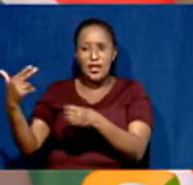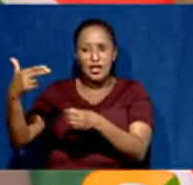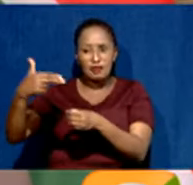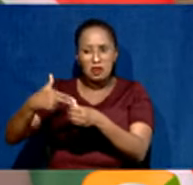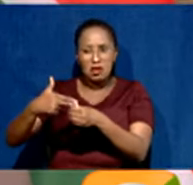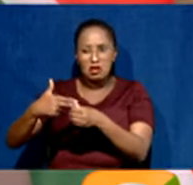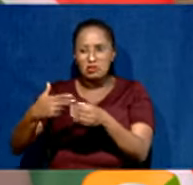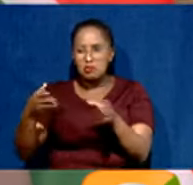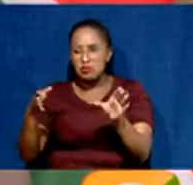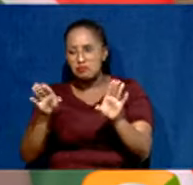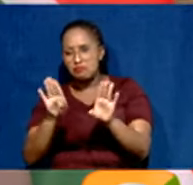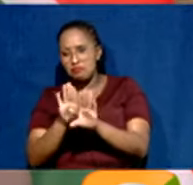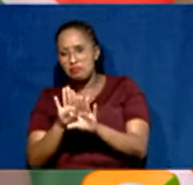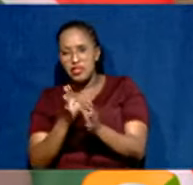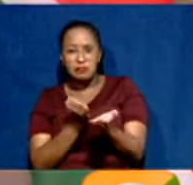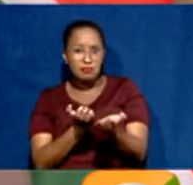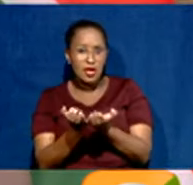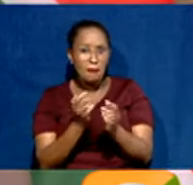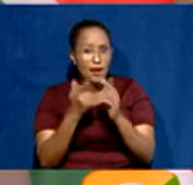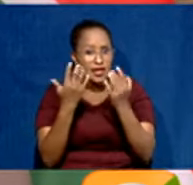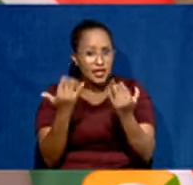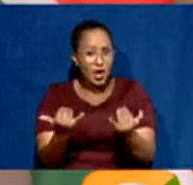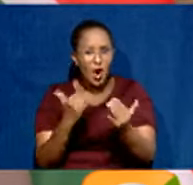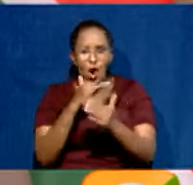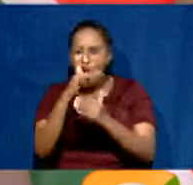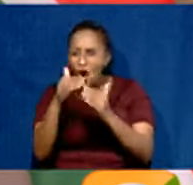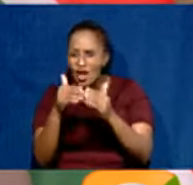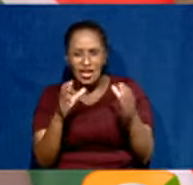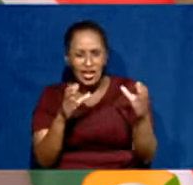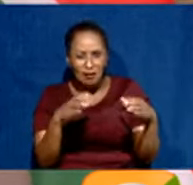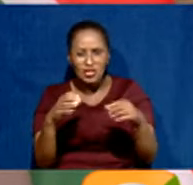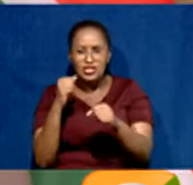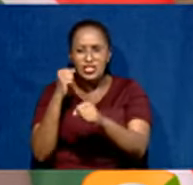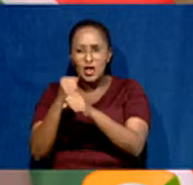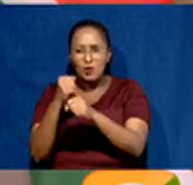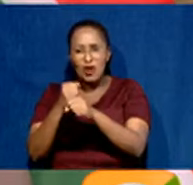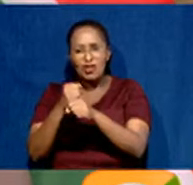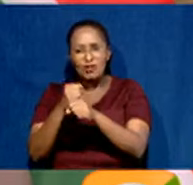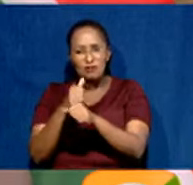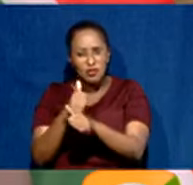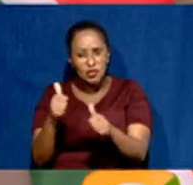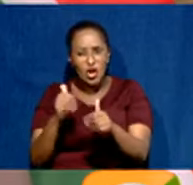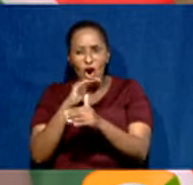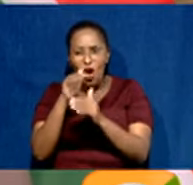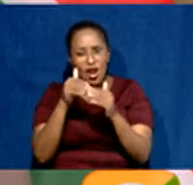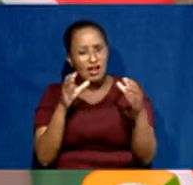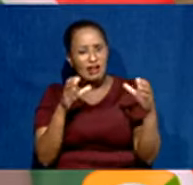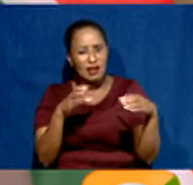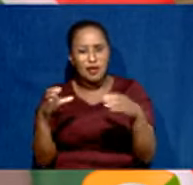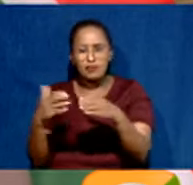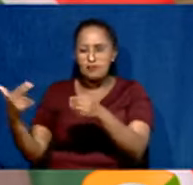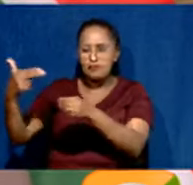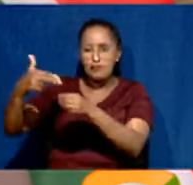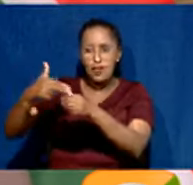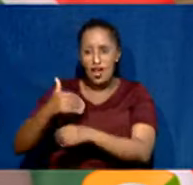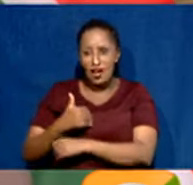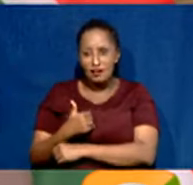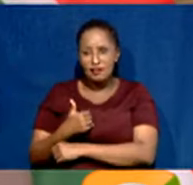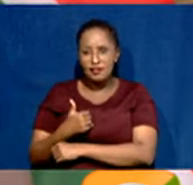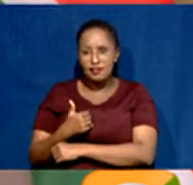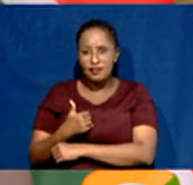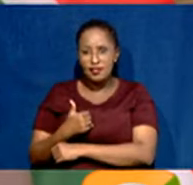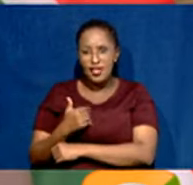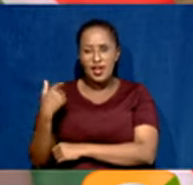closed down. Today, no company is operating outside the net. Every company has fuel. Number three,